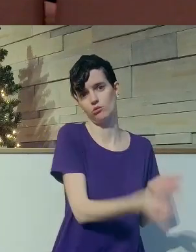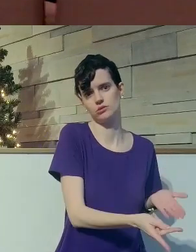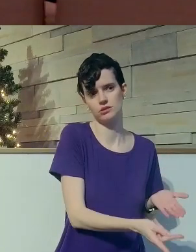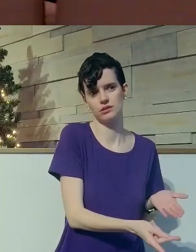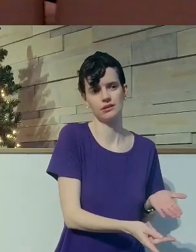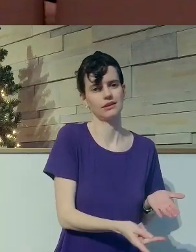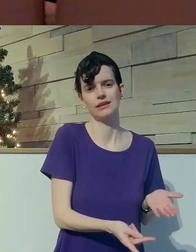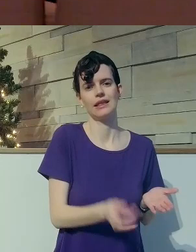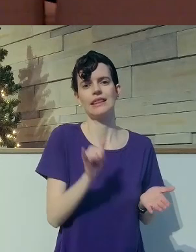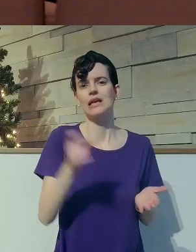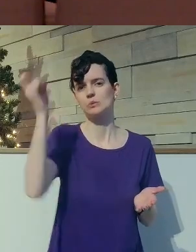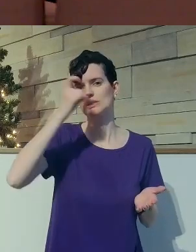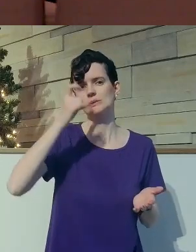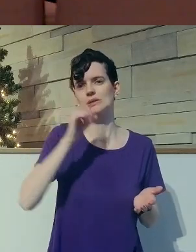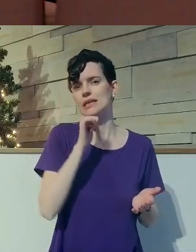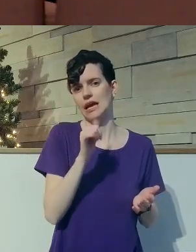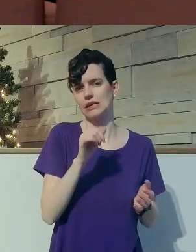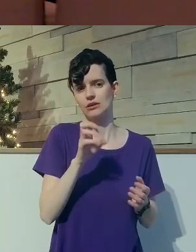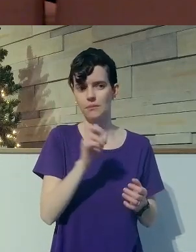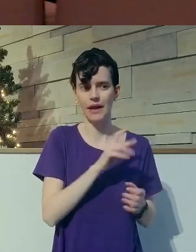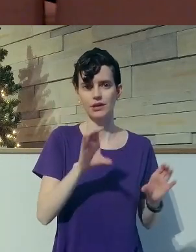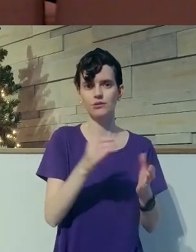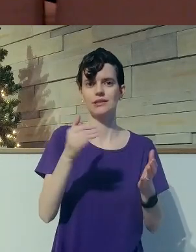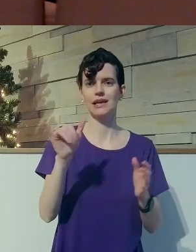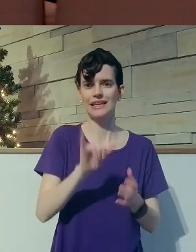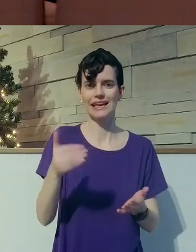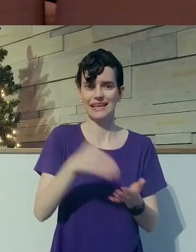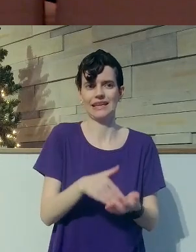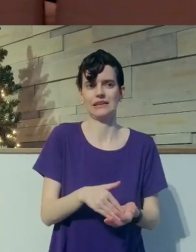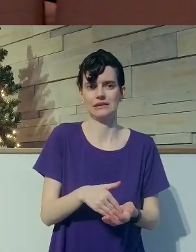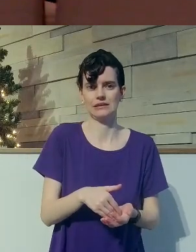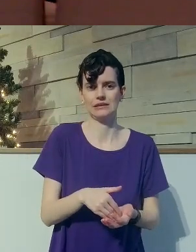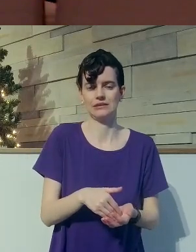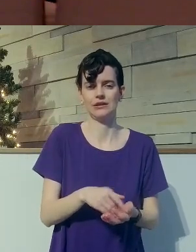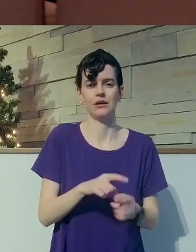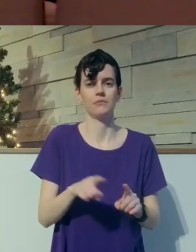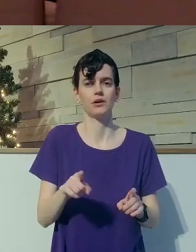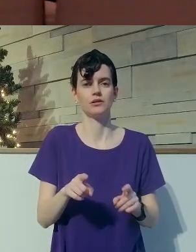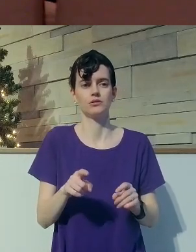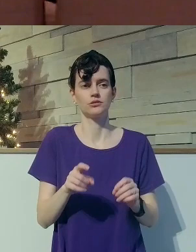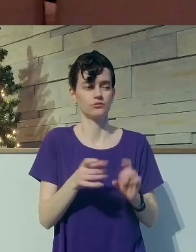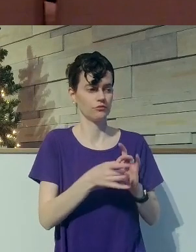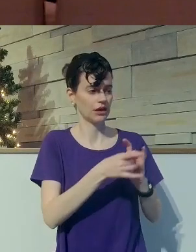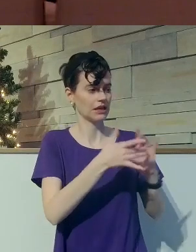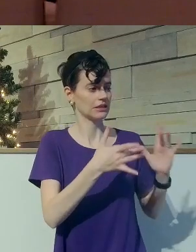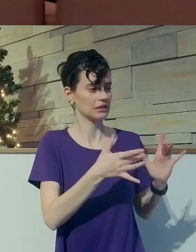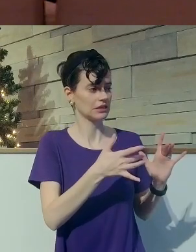That's Proverbs, that's wisdom, okay? Don't do that. But to release the wrongdoer means